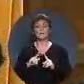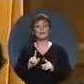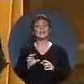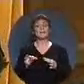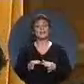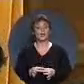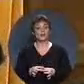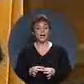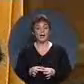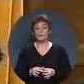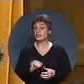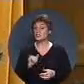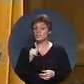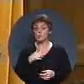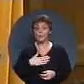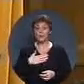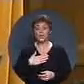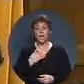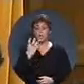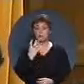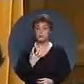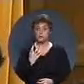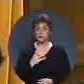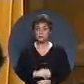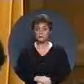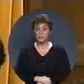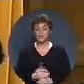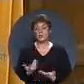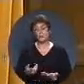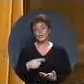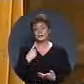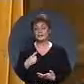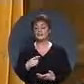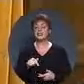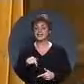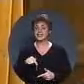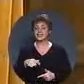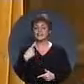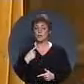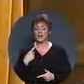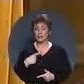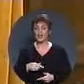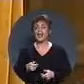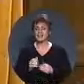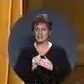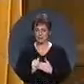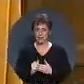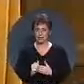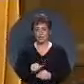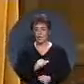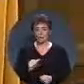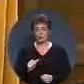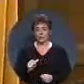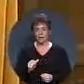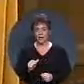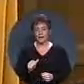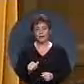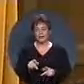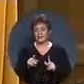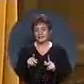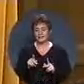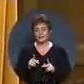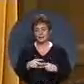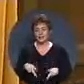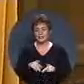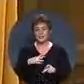members act like spoiled children. They sulk. When the Prime Minister was leader of the opposition, he said it's the Parliament that runs the